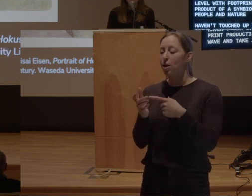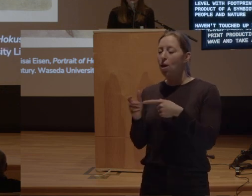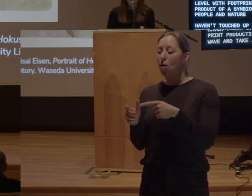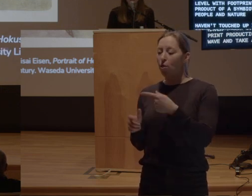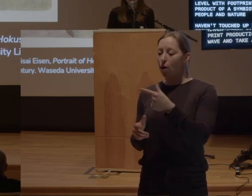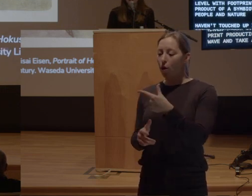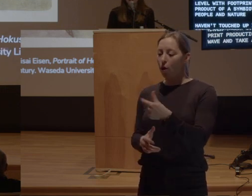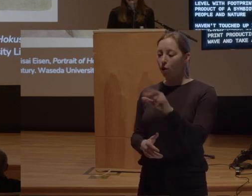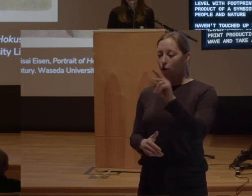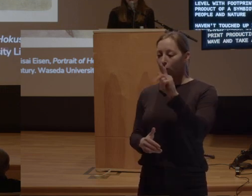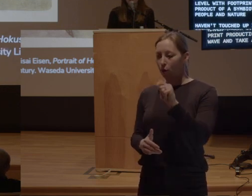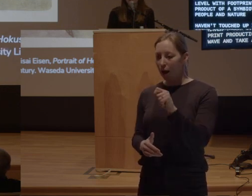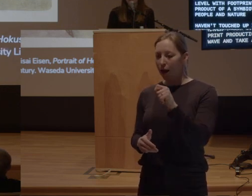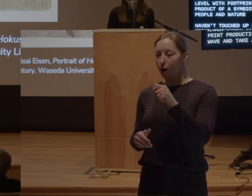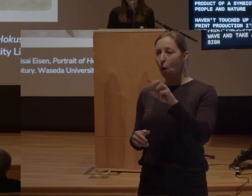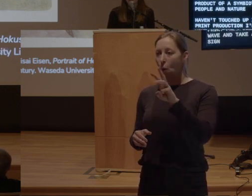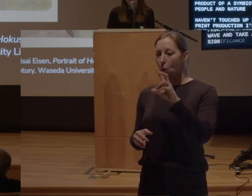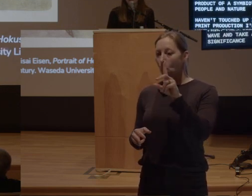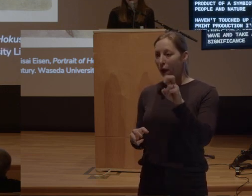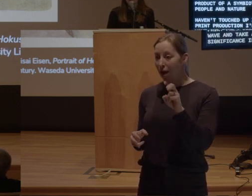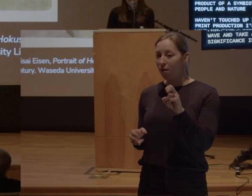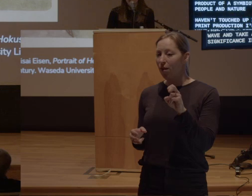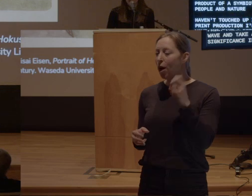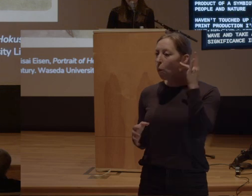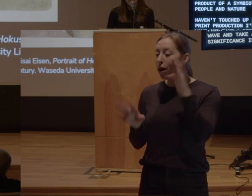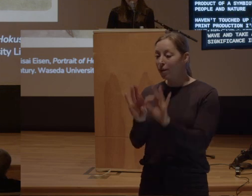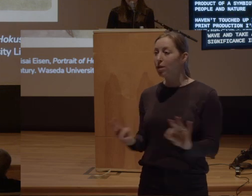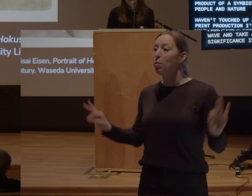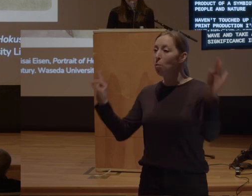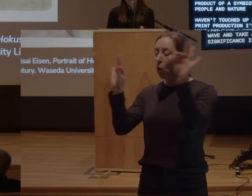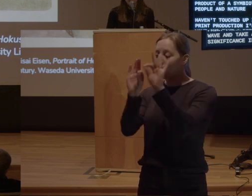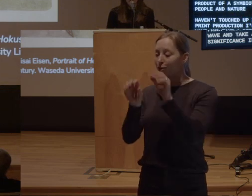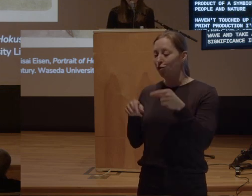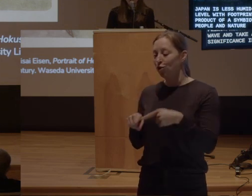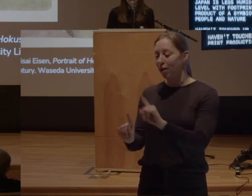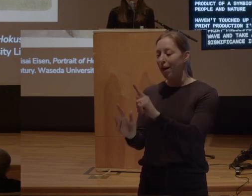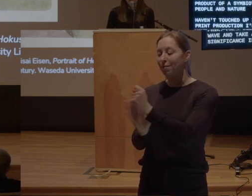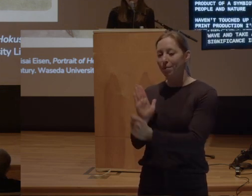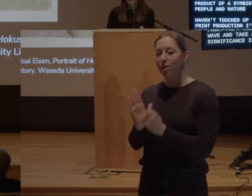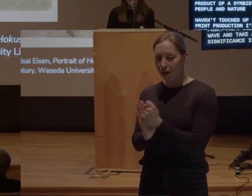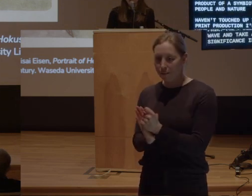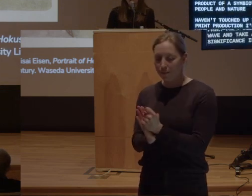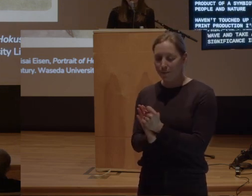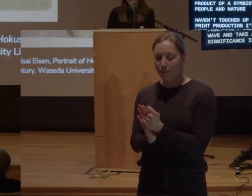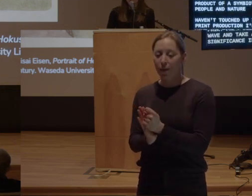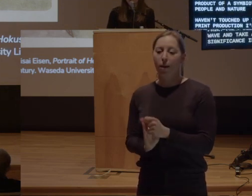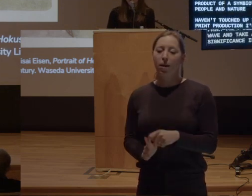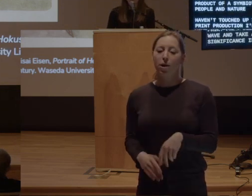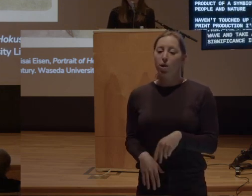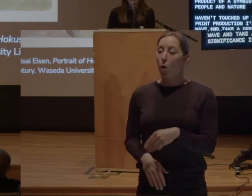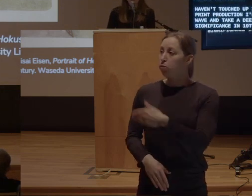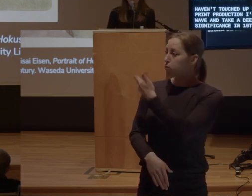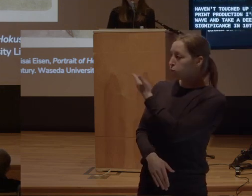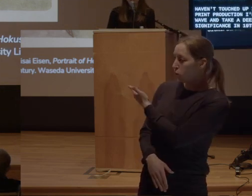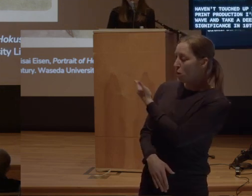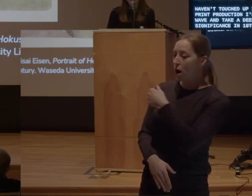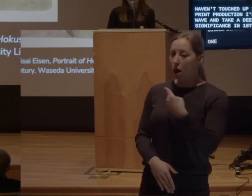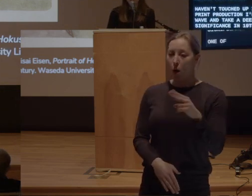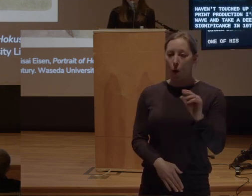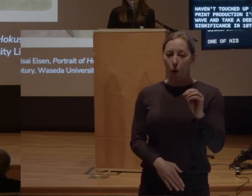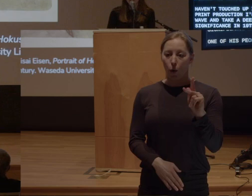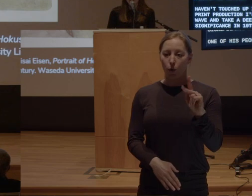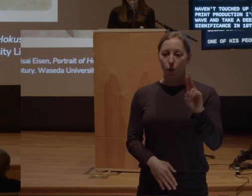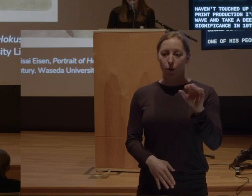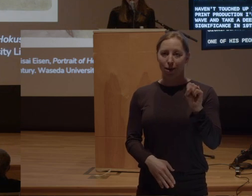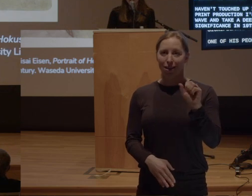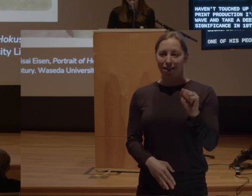its creation and significance in 19th century Japan. Katsushika Hokusai, pictured by one of his pupils on the